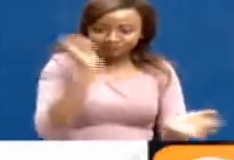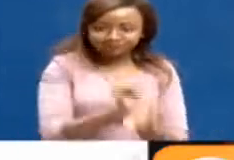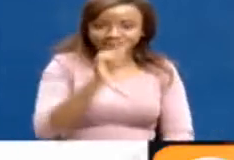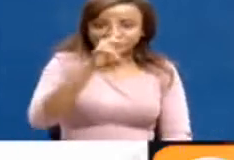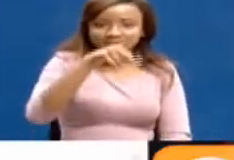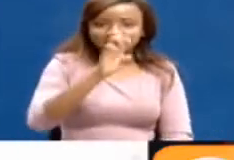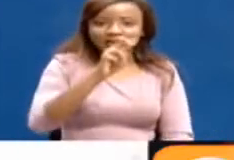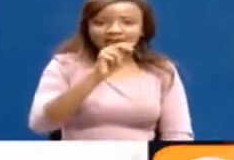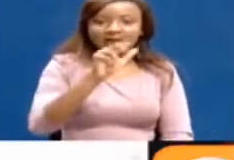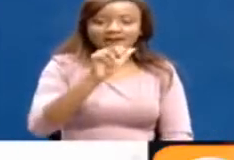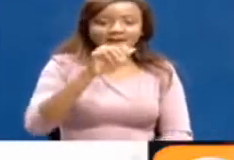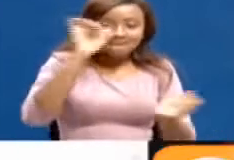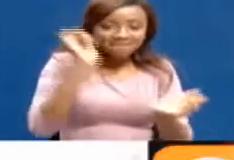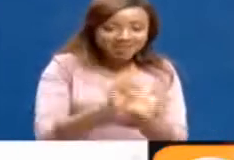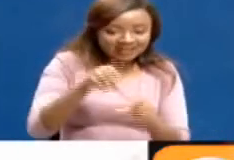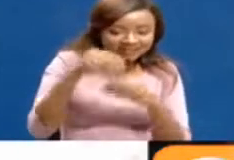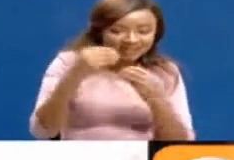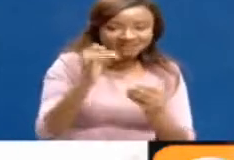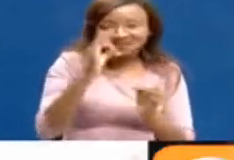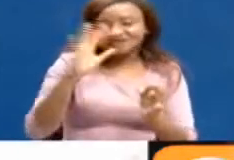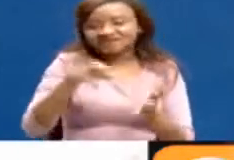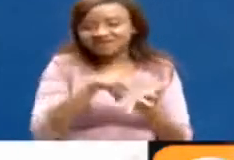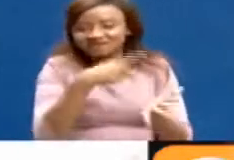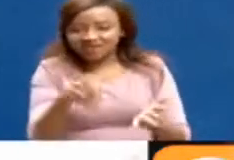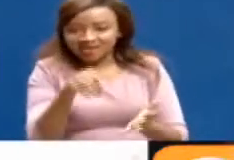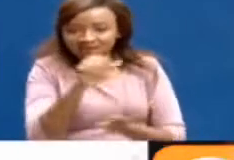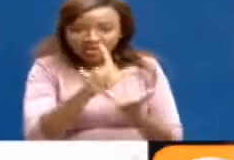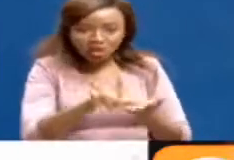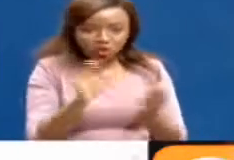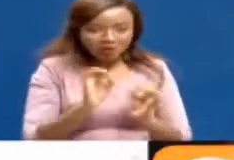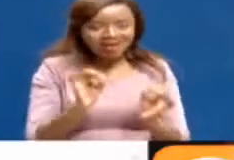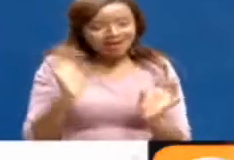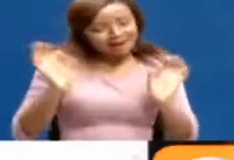be able to agree with you, and many banks are doing it. I don't know